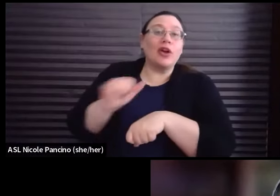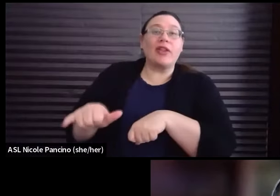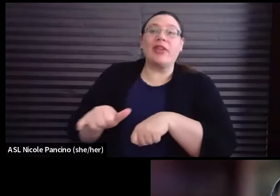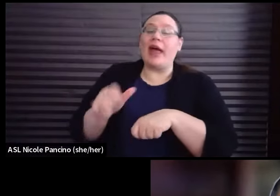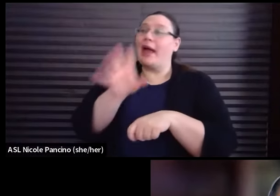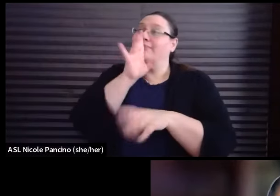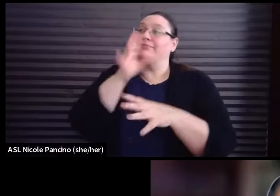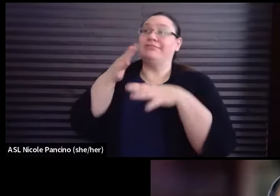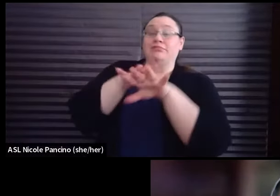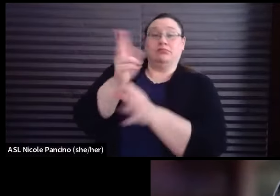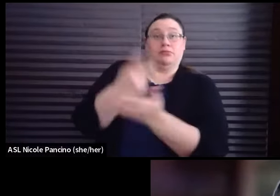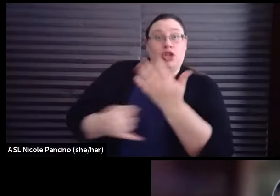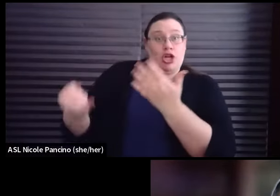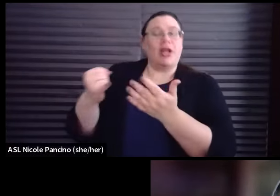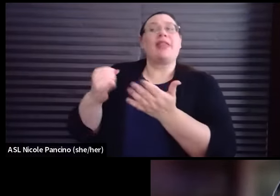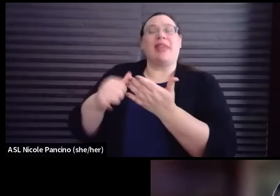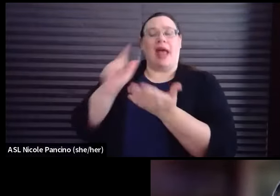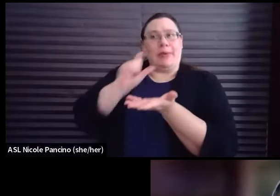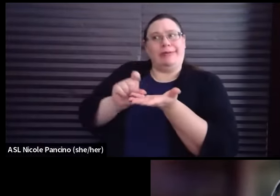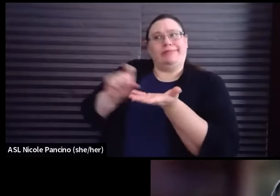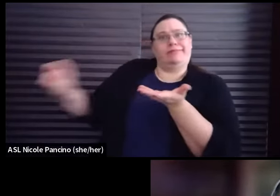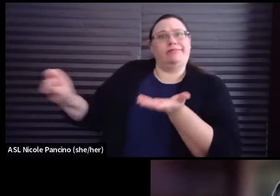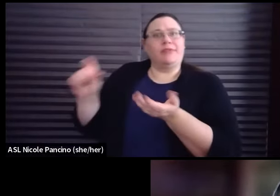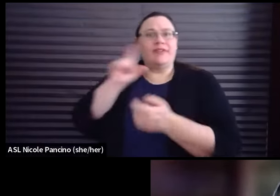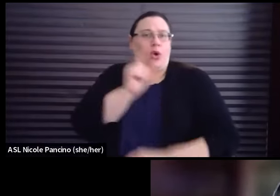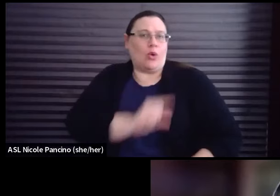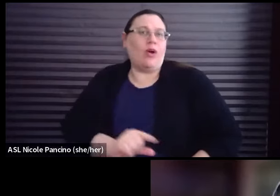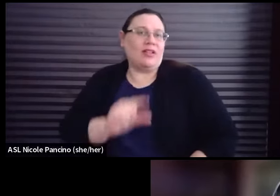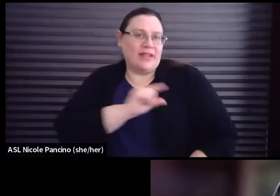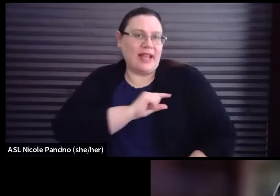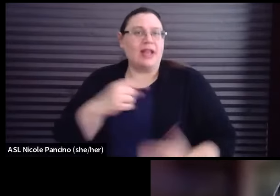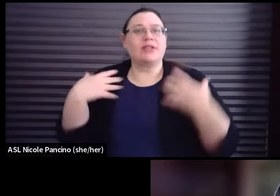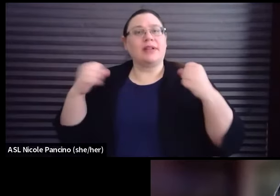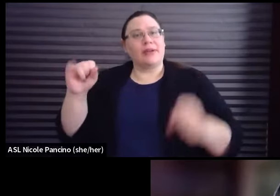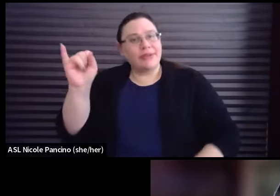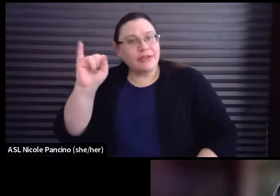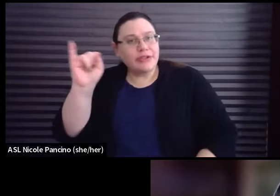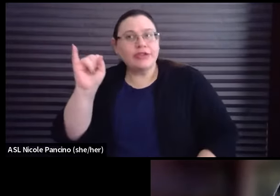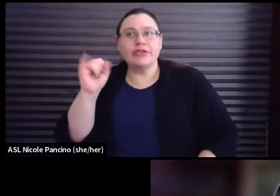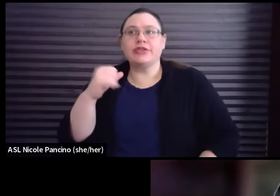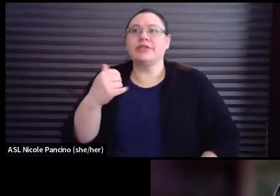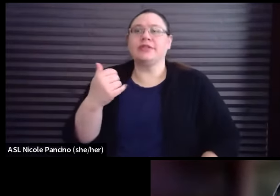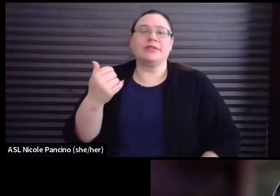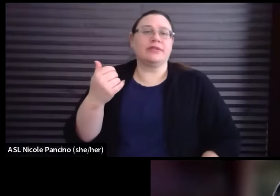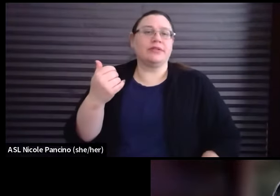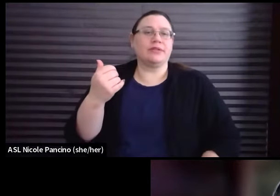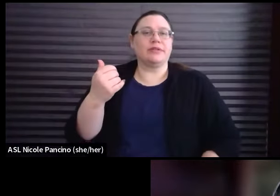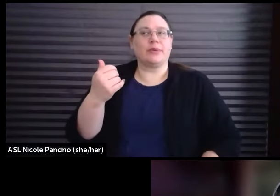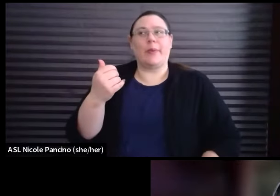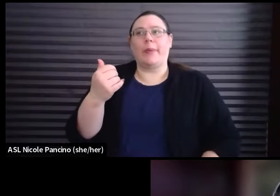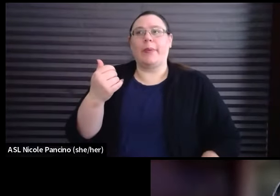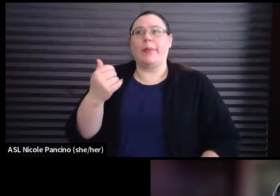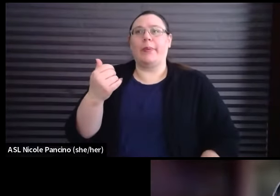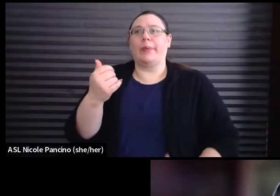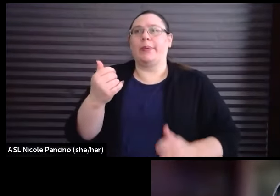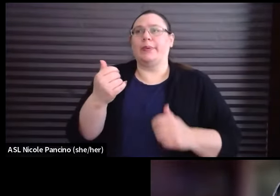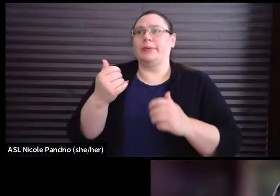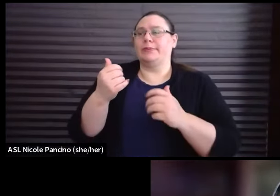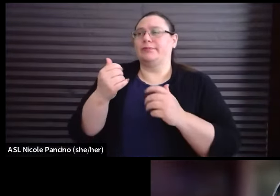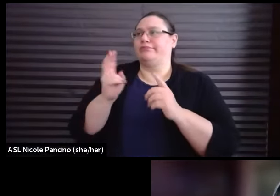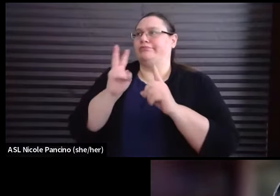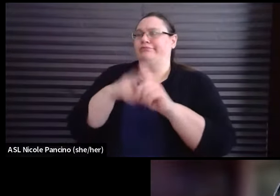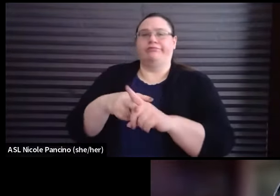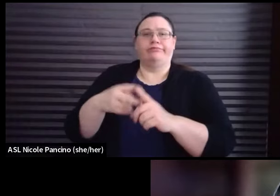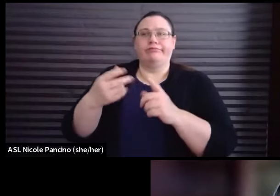help towards their qualification of health insurance, or, you know, move towards their getting a credit